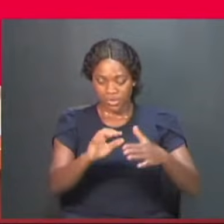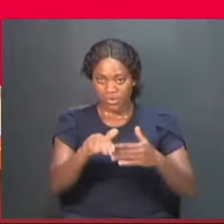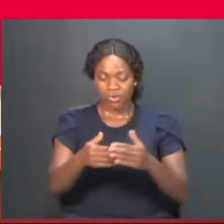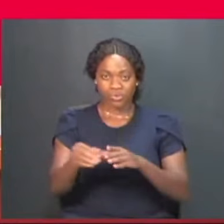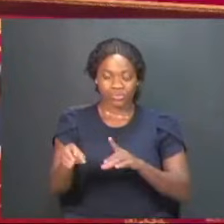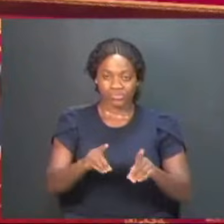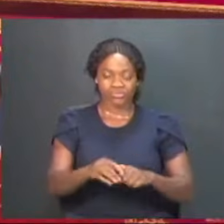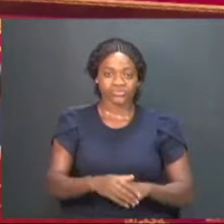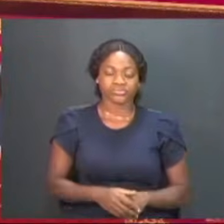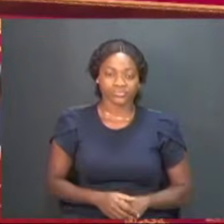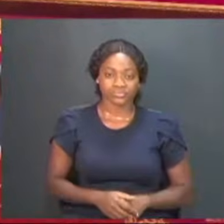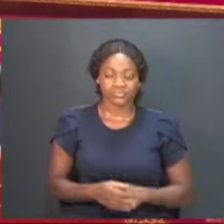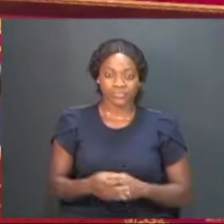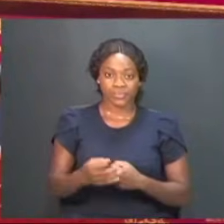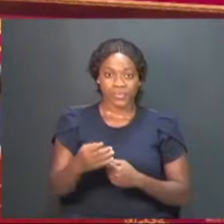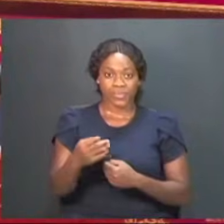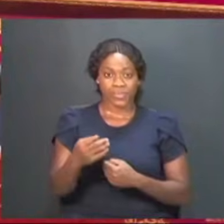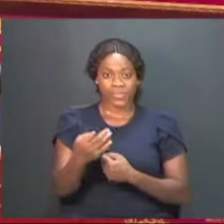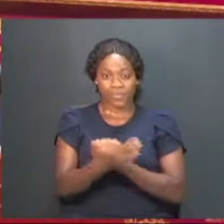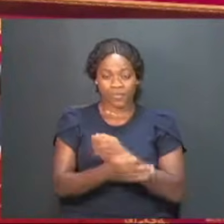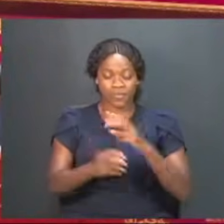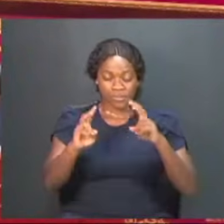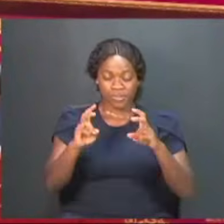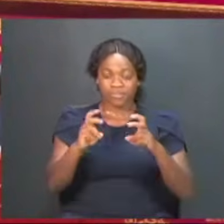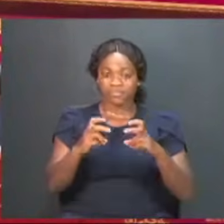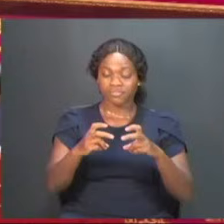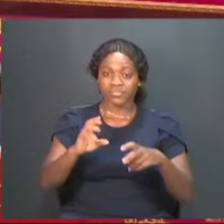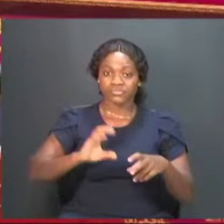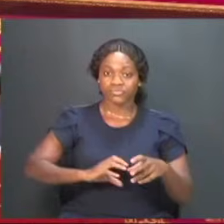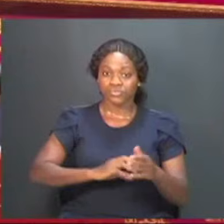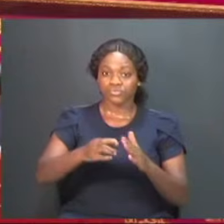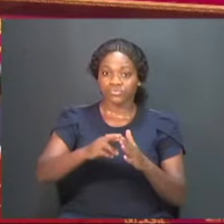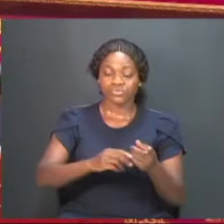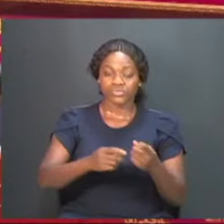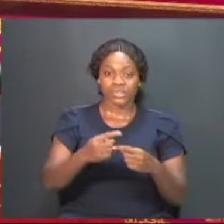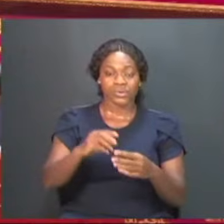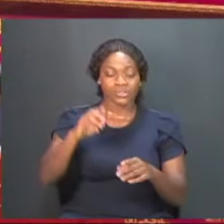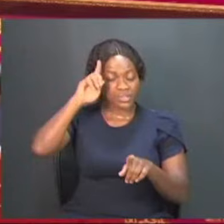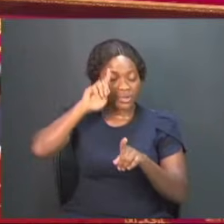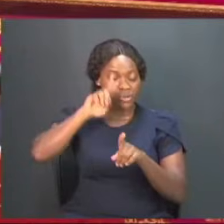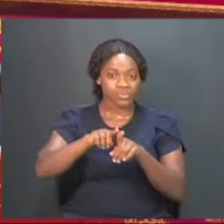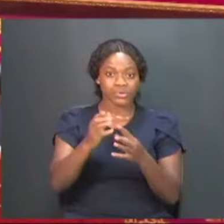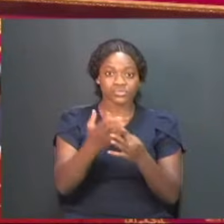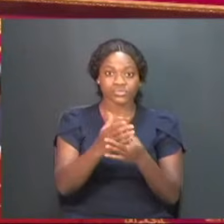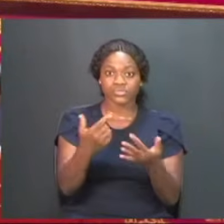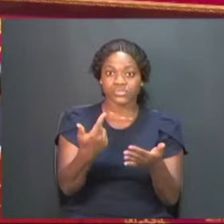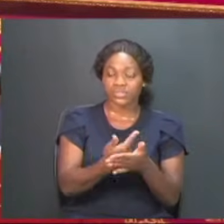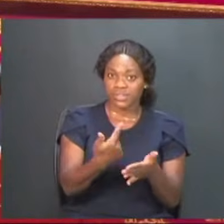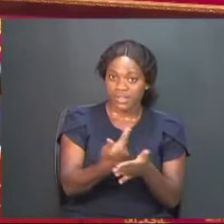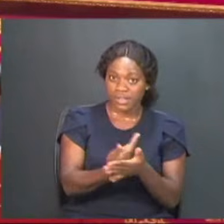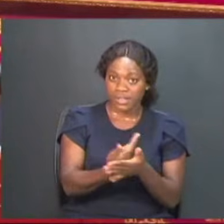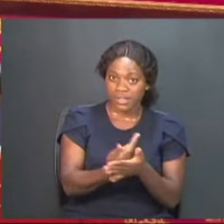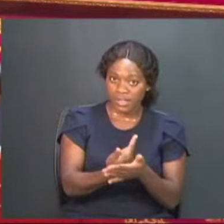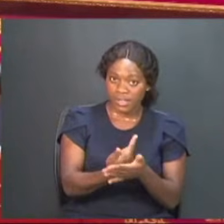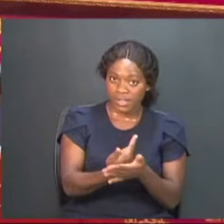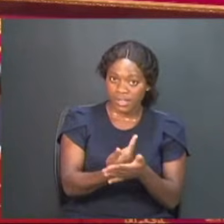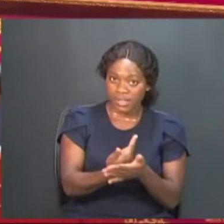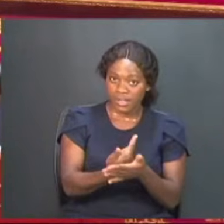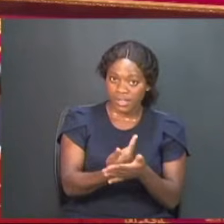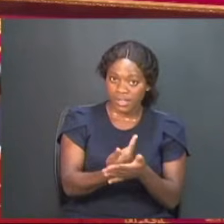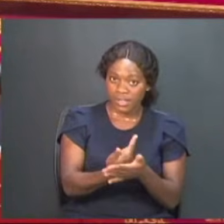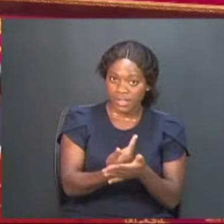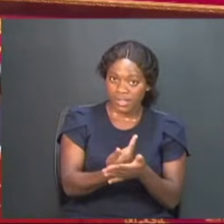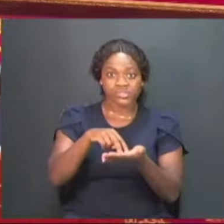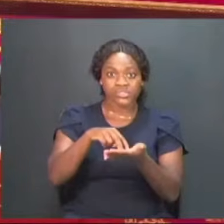Report of the Committee on Foreign Affairs and Regional Integration on the bilateral agreement between Government of the Republic of Ghana, represented